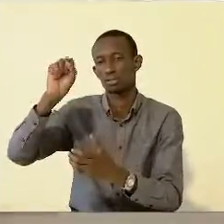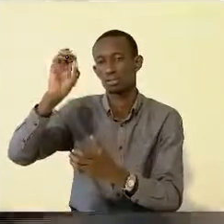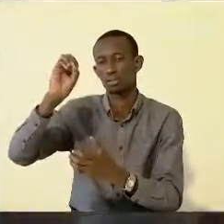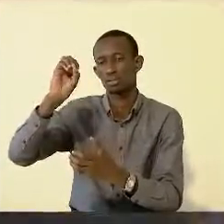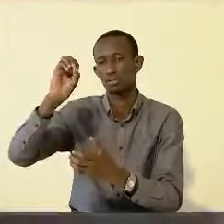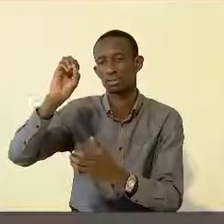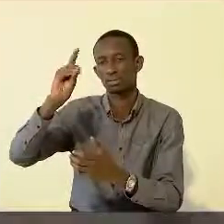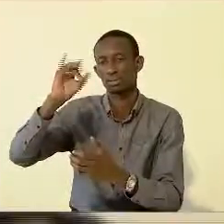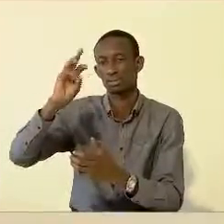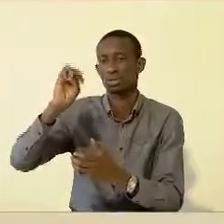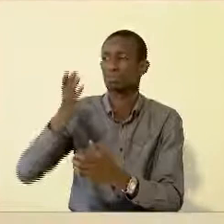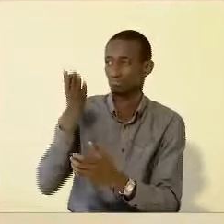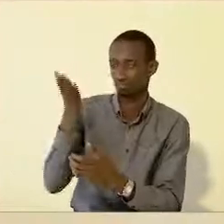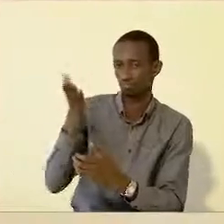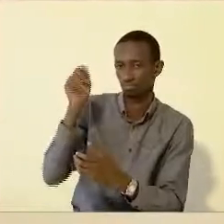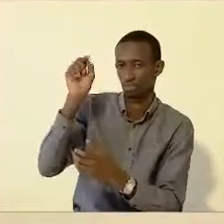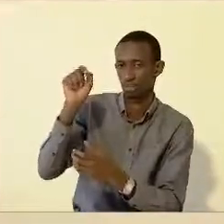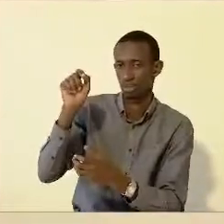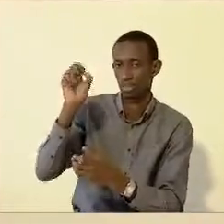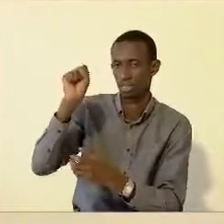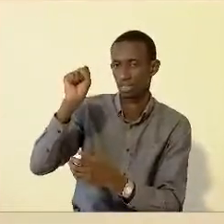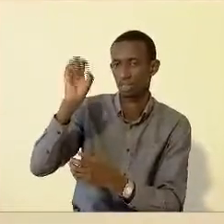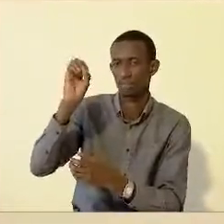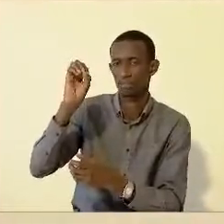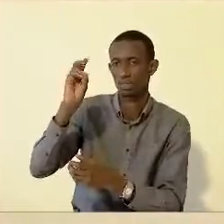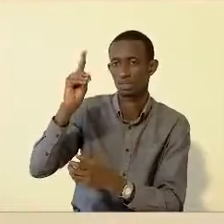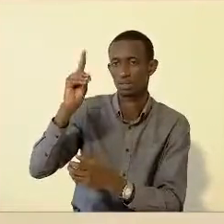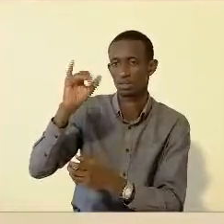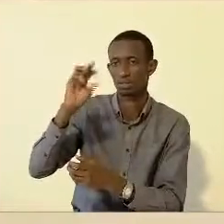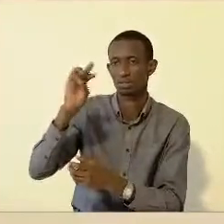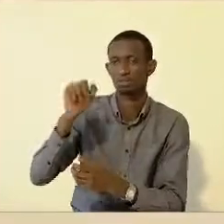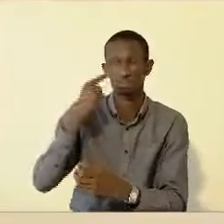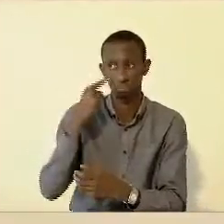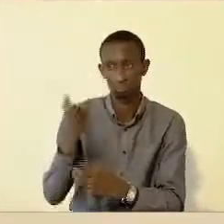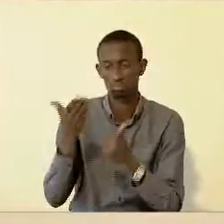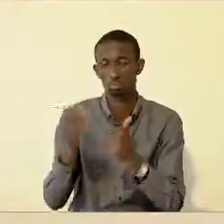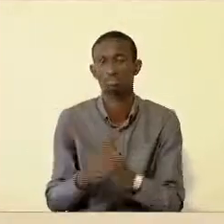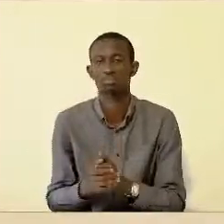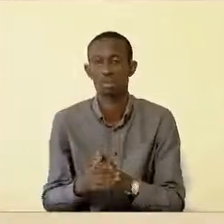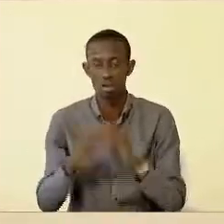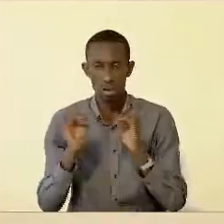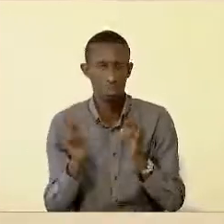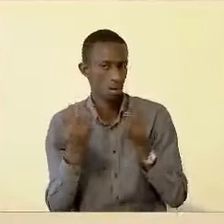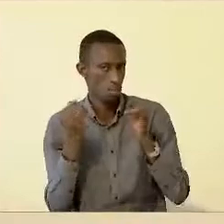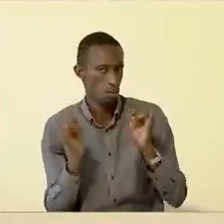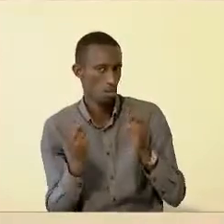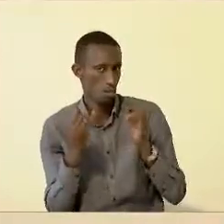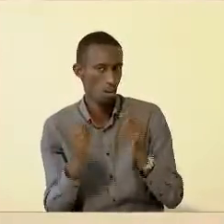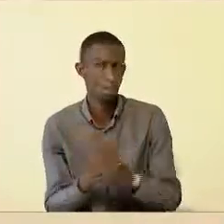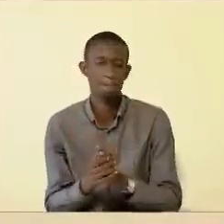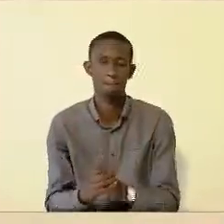Here we have a piece of sodium. I hope you can see it very well. And then I will try to